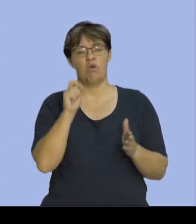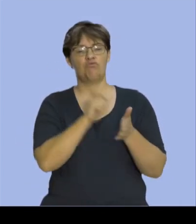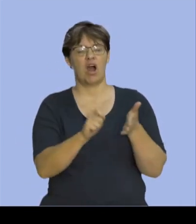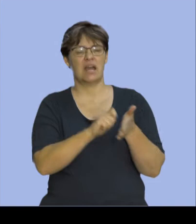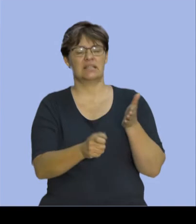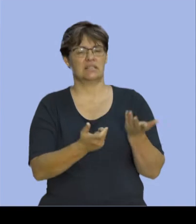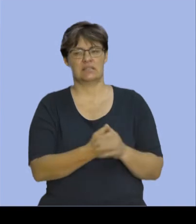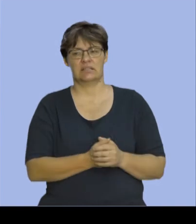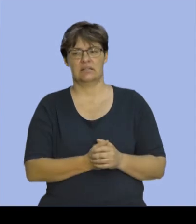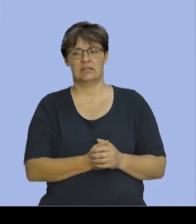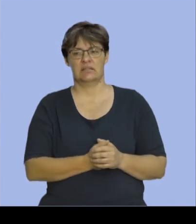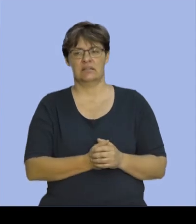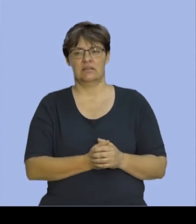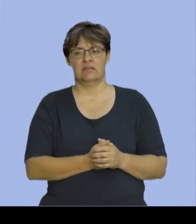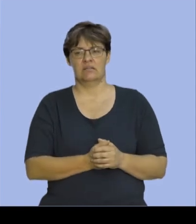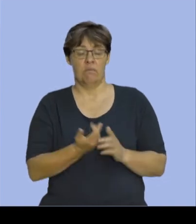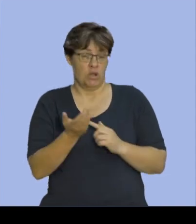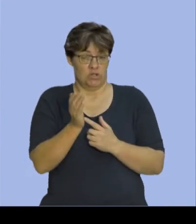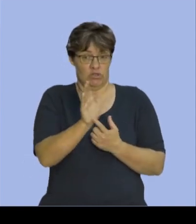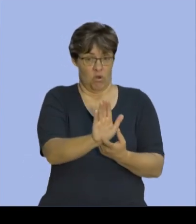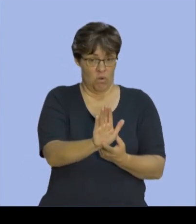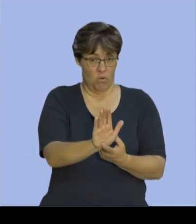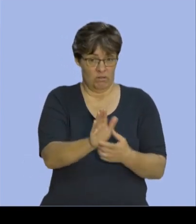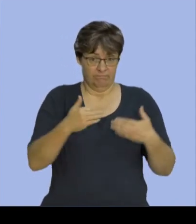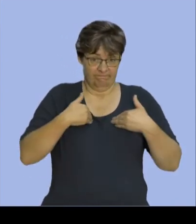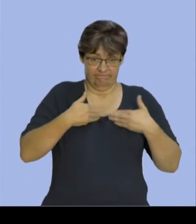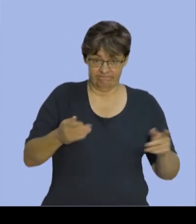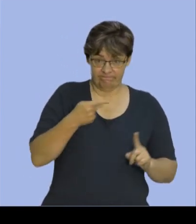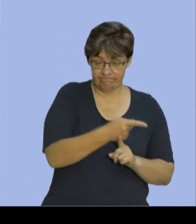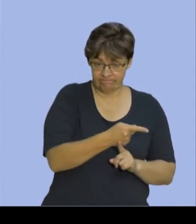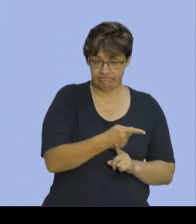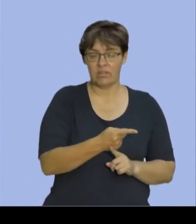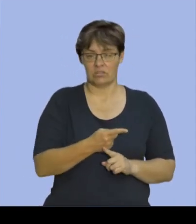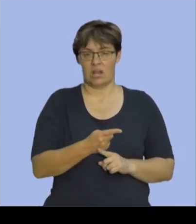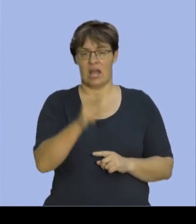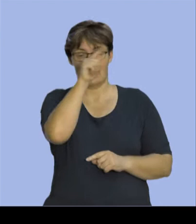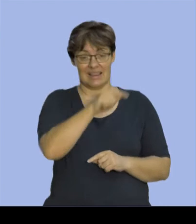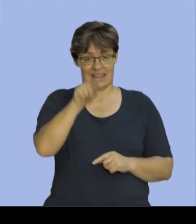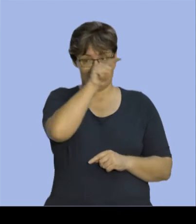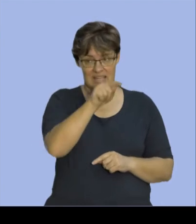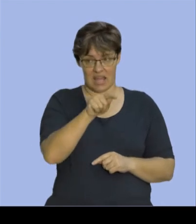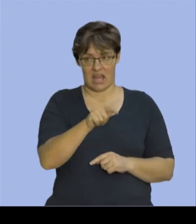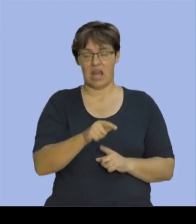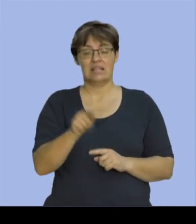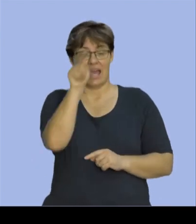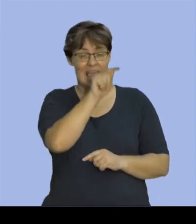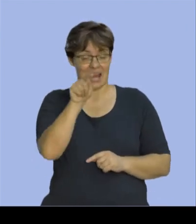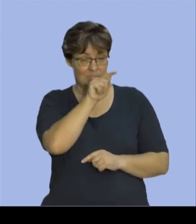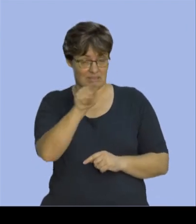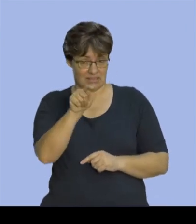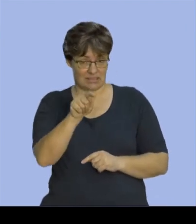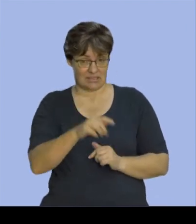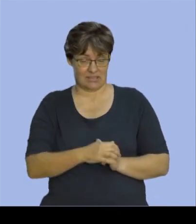in the way that I showed you when we're starting this, I will say theta is an element